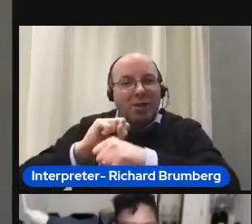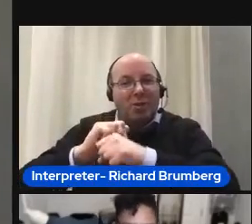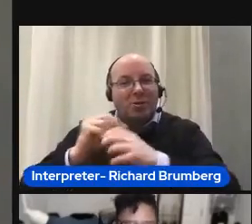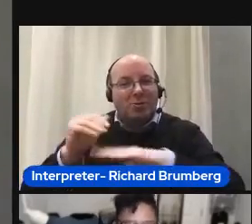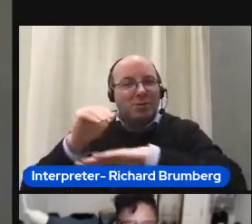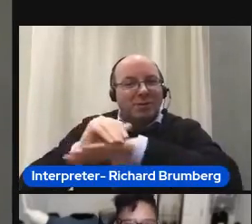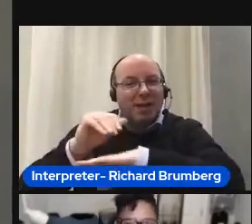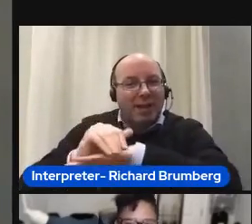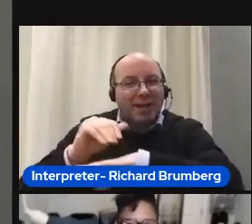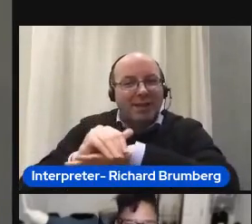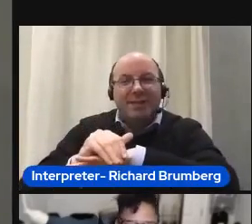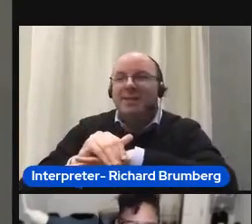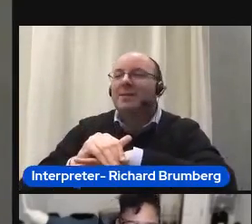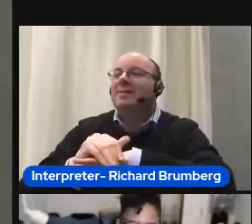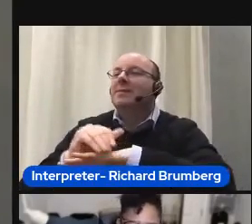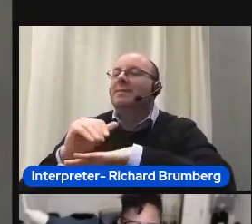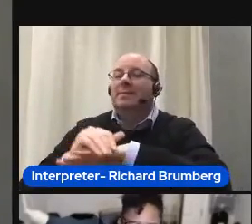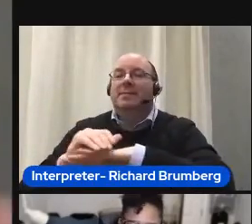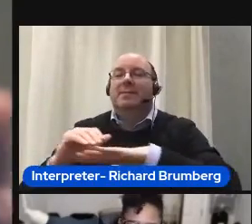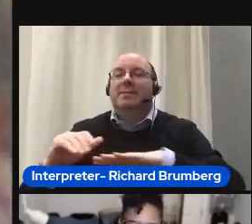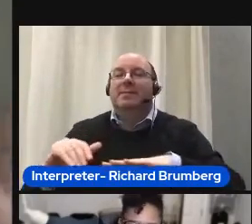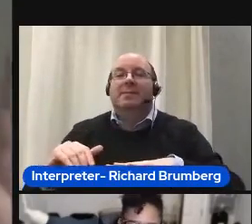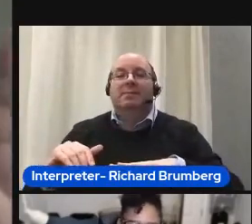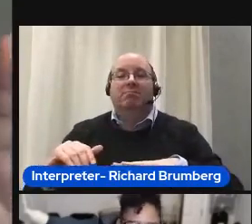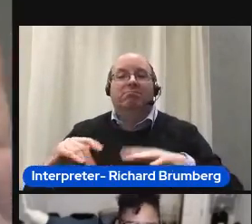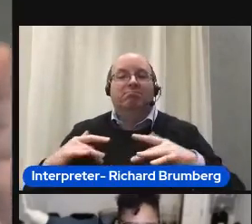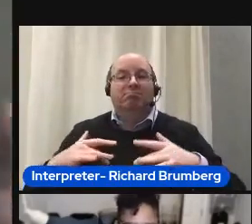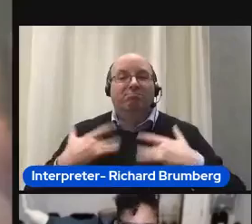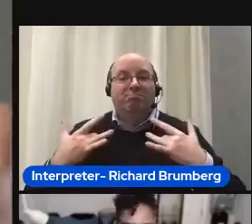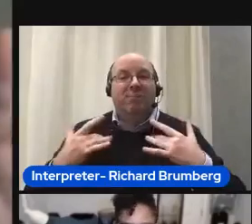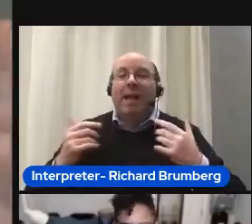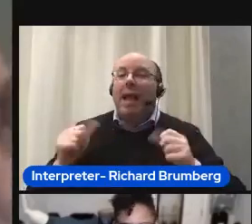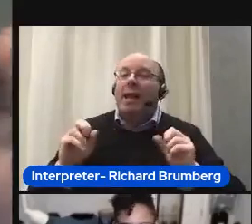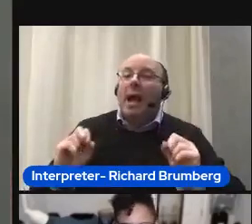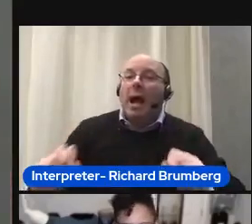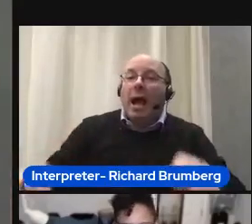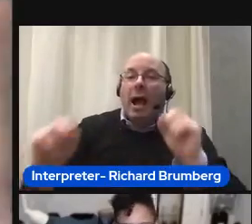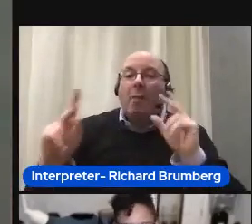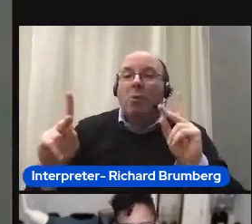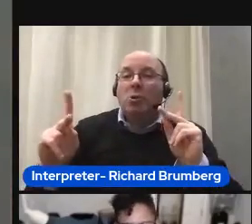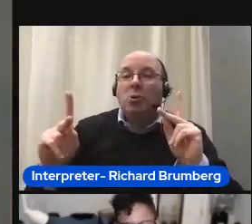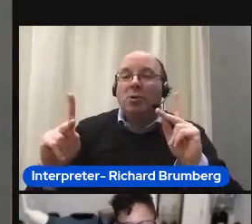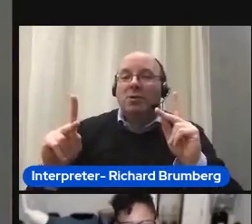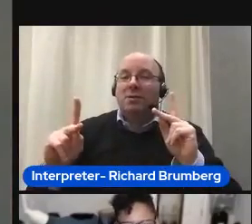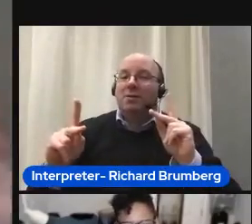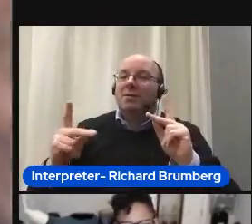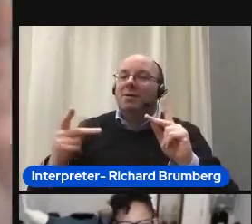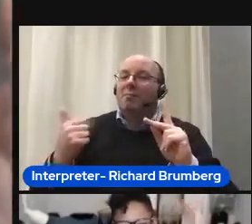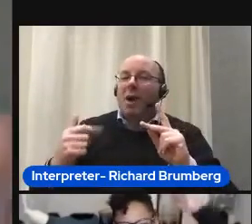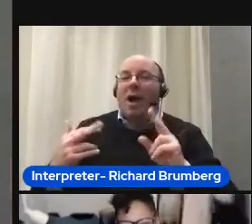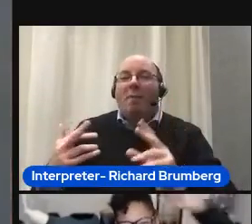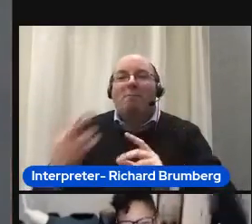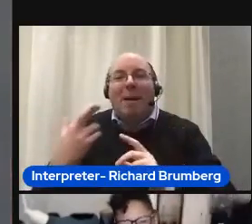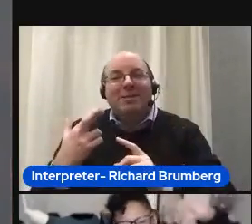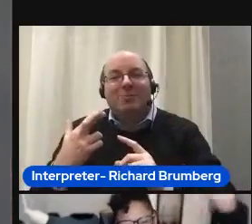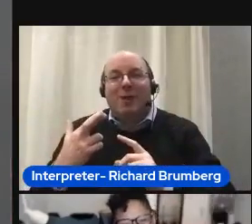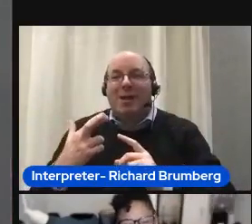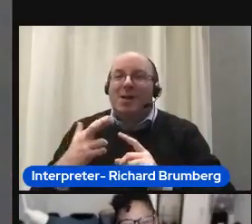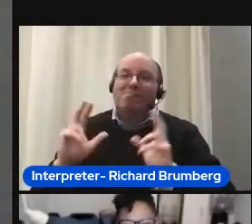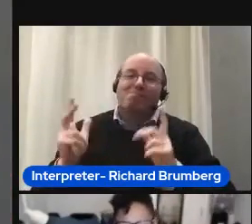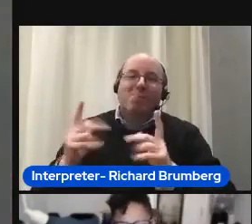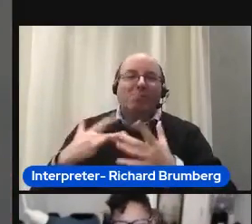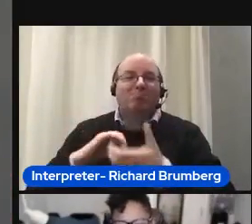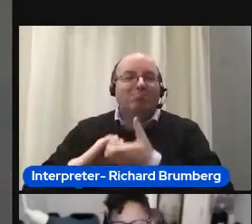vision come to fruition. And any opportunity to work with my best friend, my sister, Rabbi